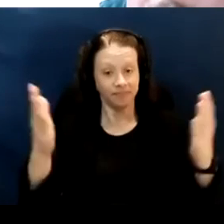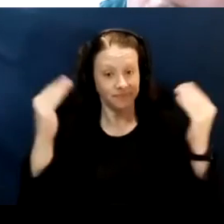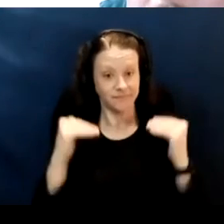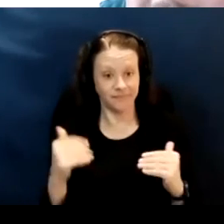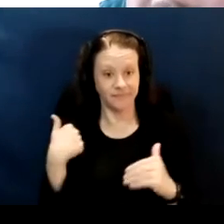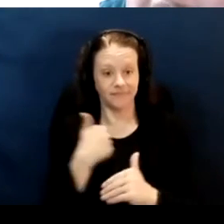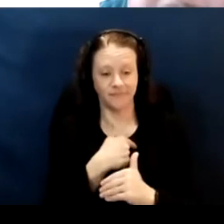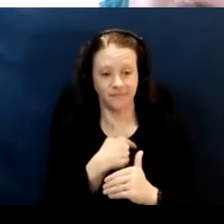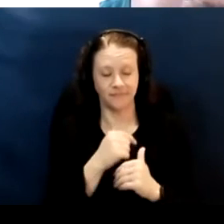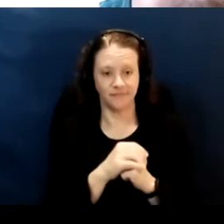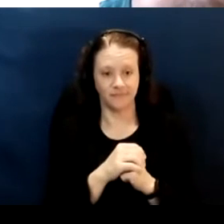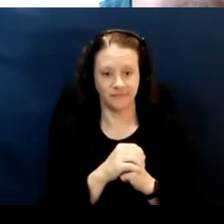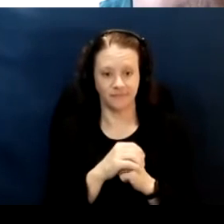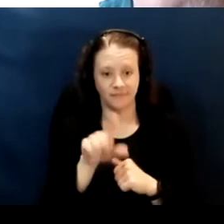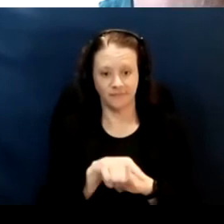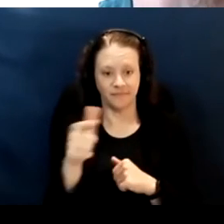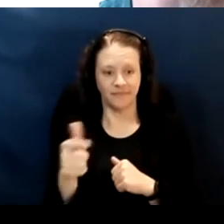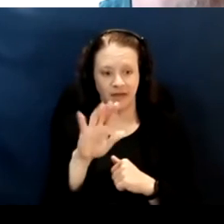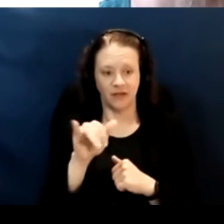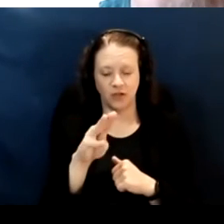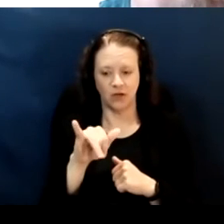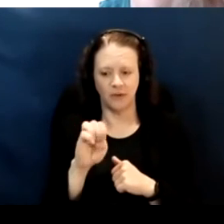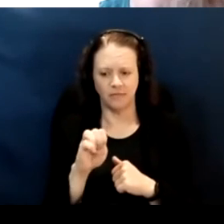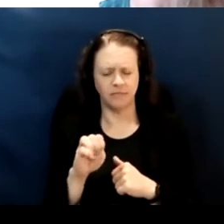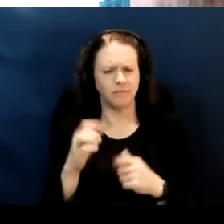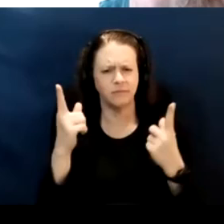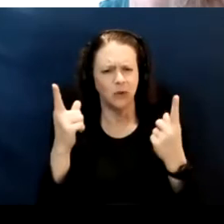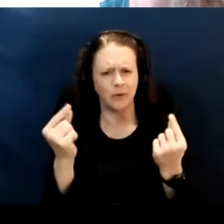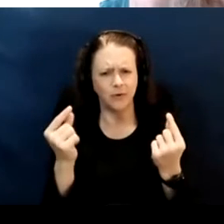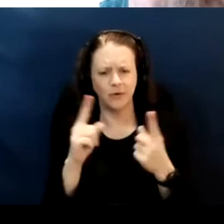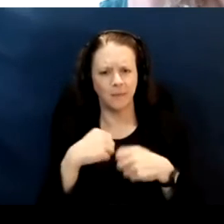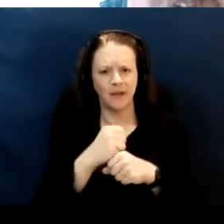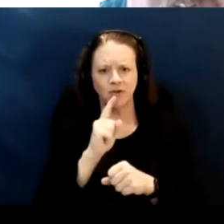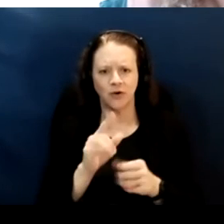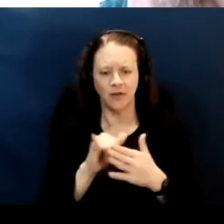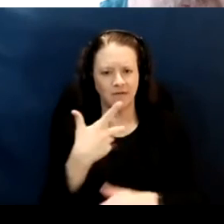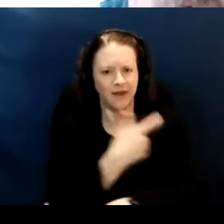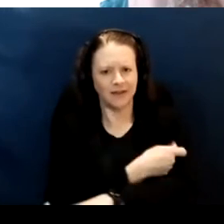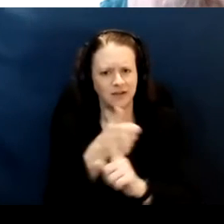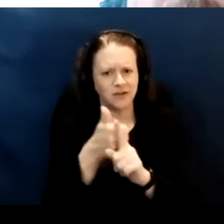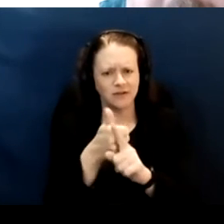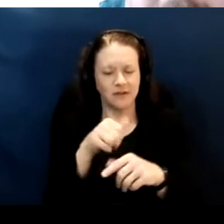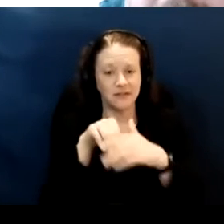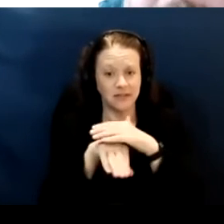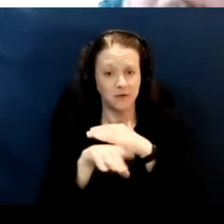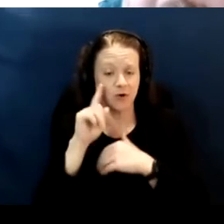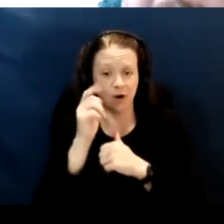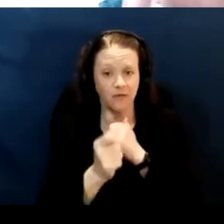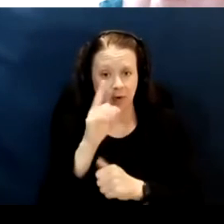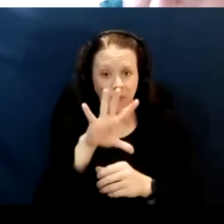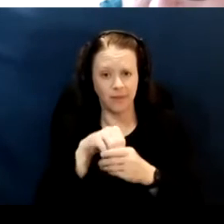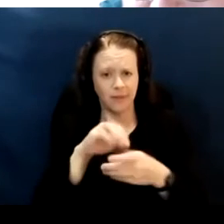to Jamie. What can we do to make sure vaccination is accessible for everyone in our